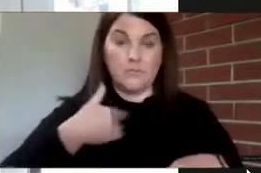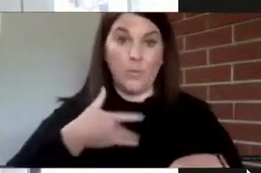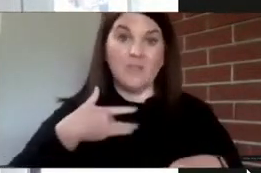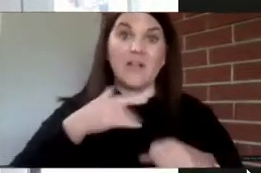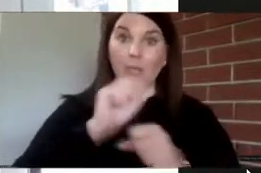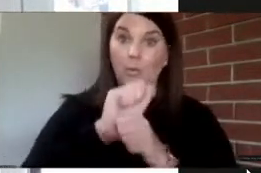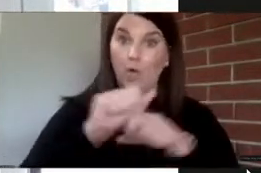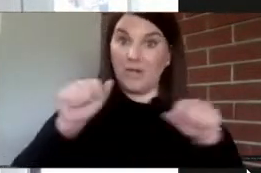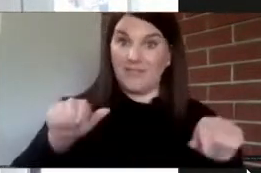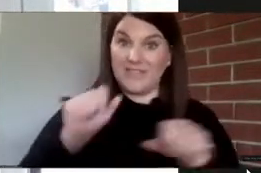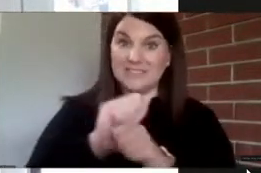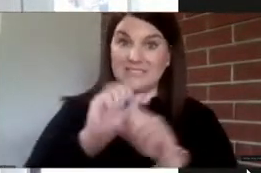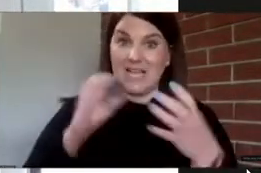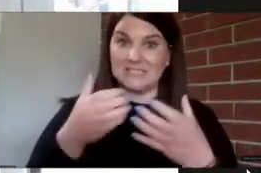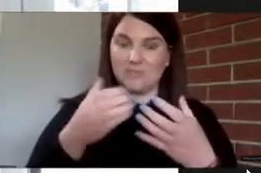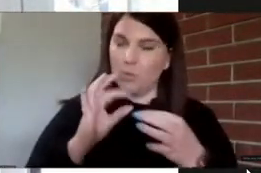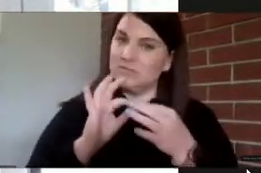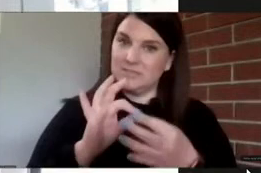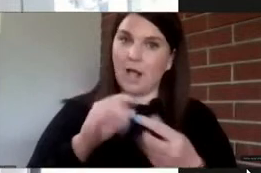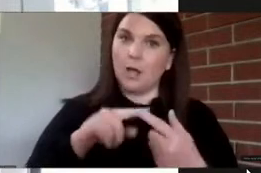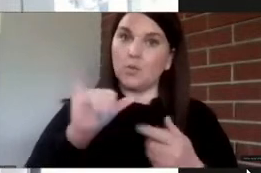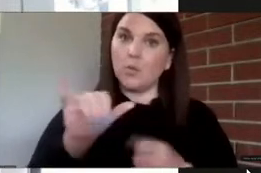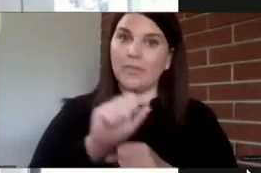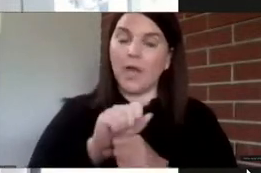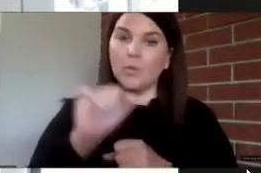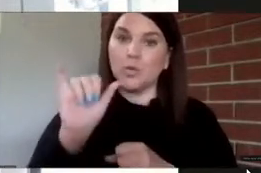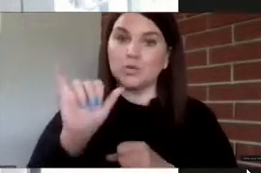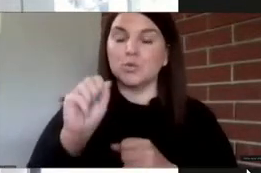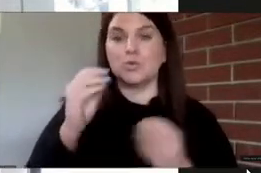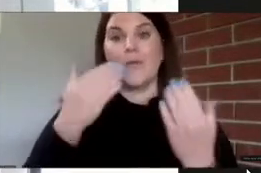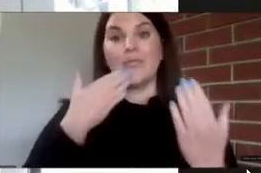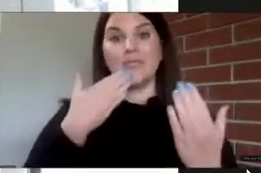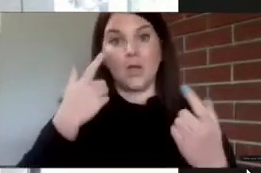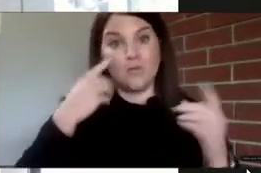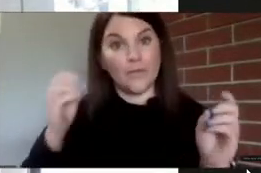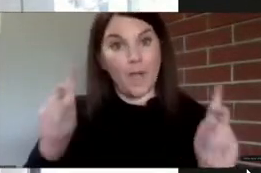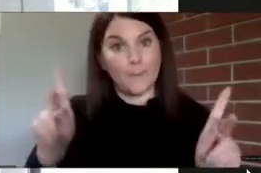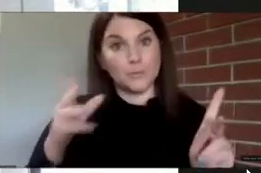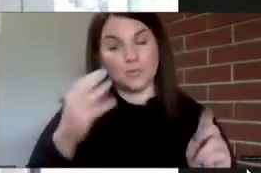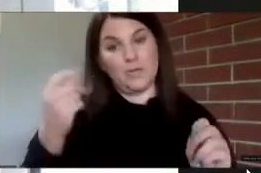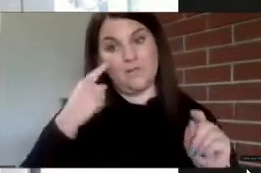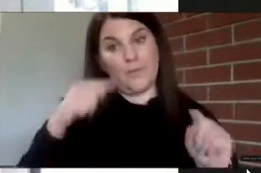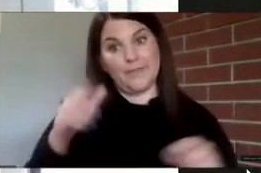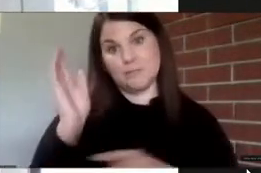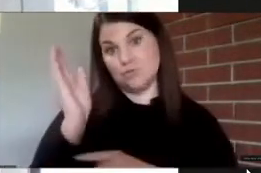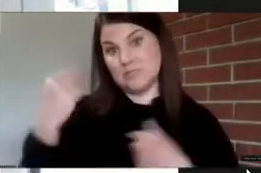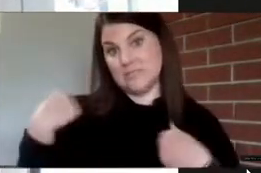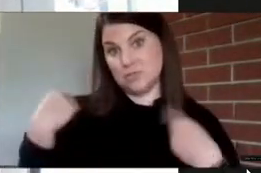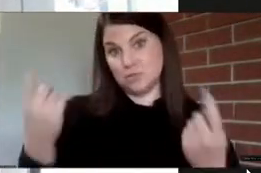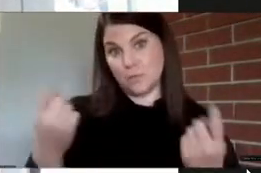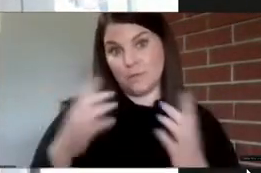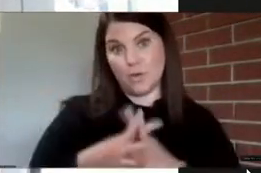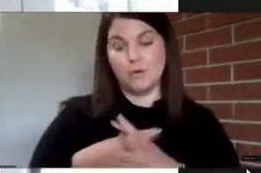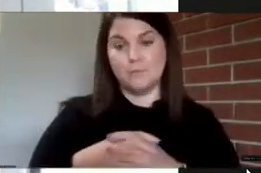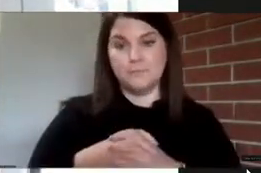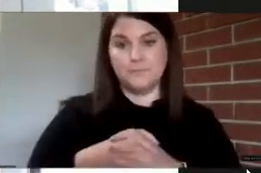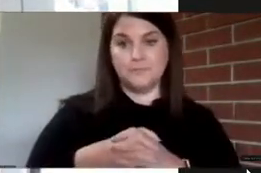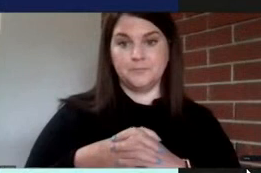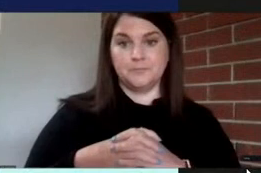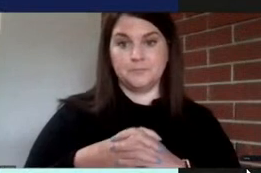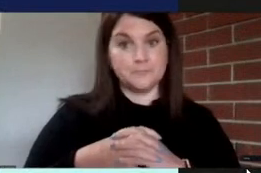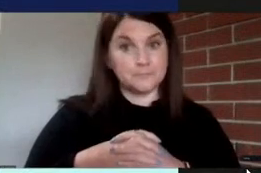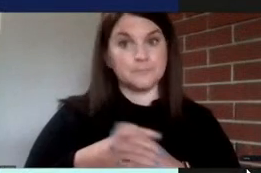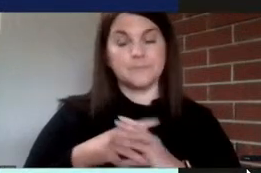task force is very much tied to that work as well. And so thank you for the opportunity and for the presentation so far today. Thank you,